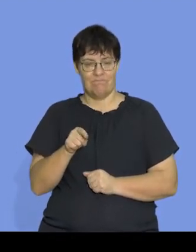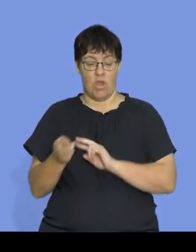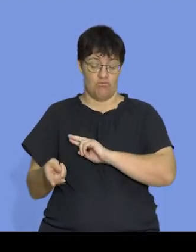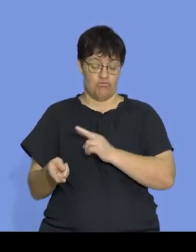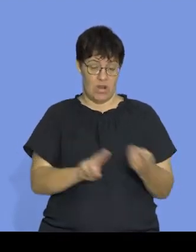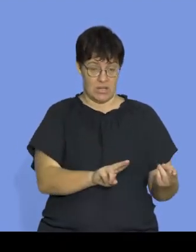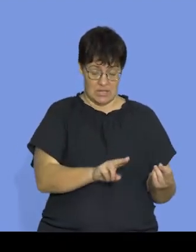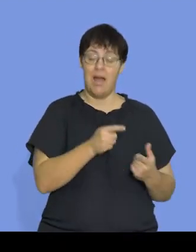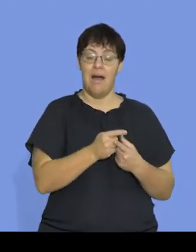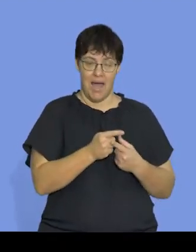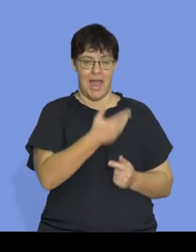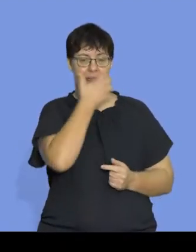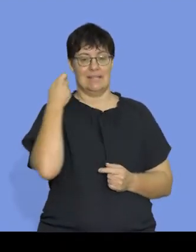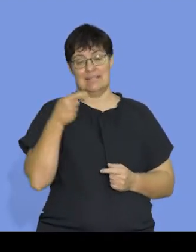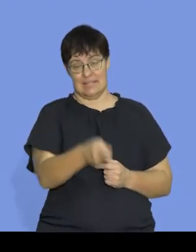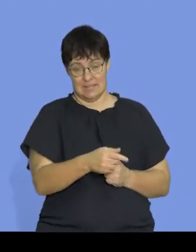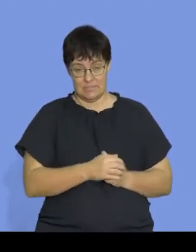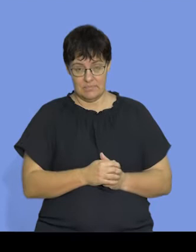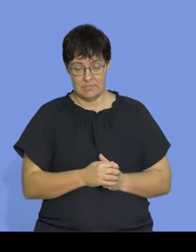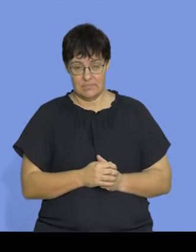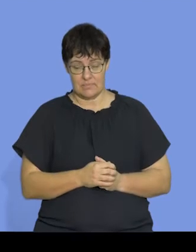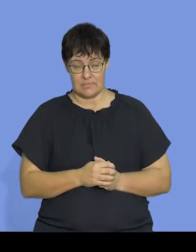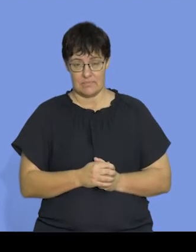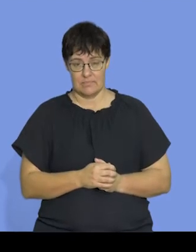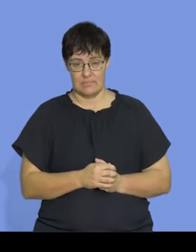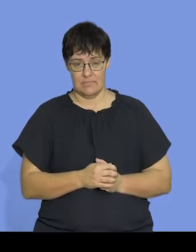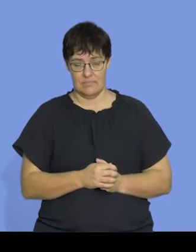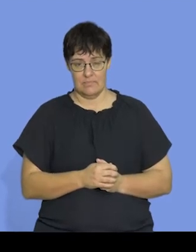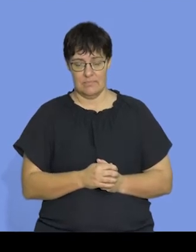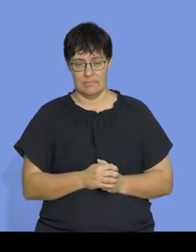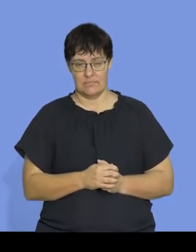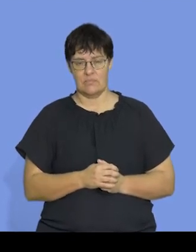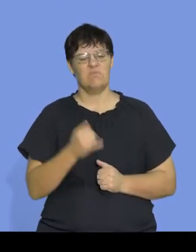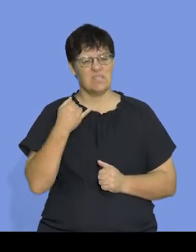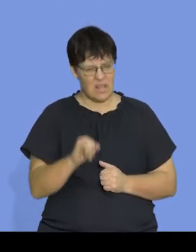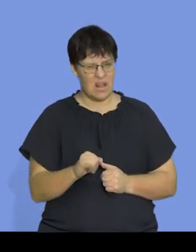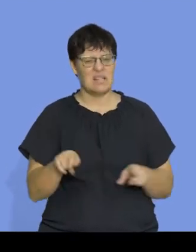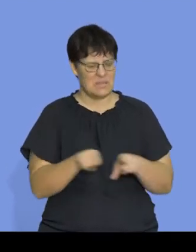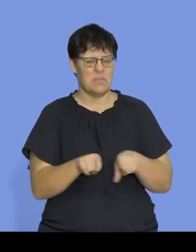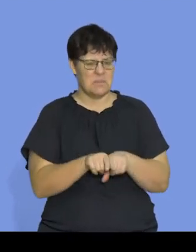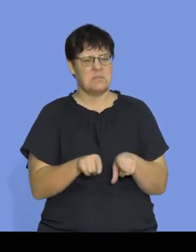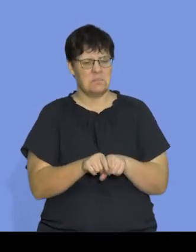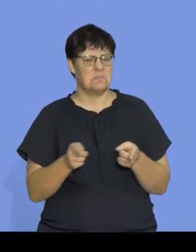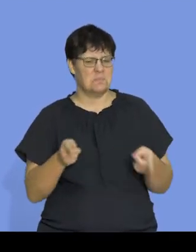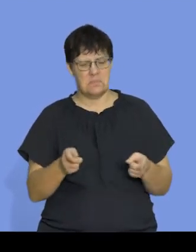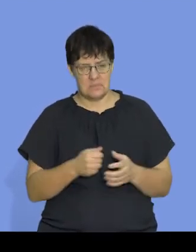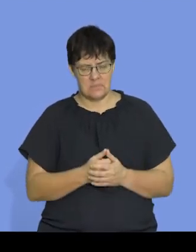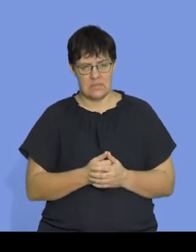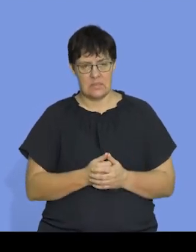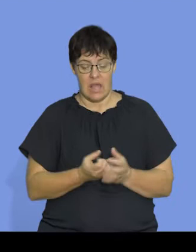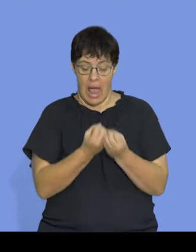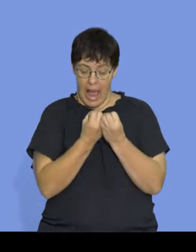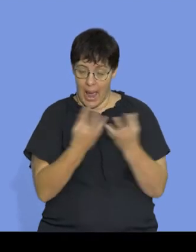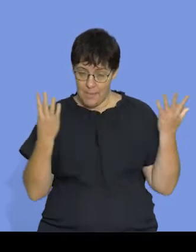can refer to enthalpy change as the heat of the reaction. We're still talking about the same thing, which is actually the amount of